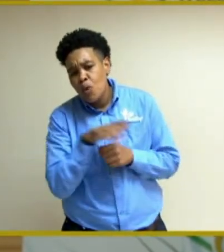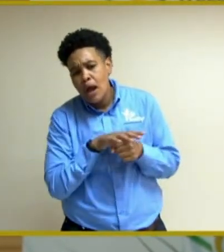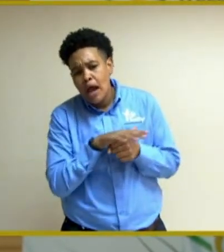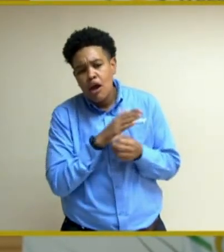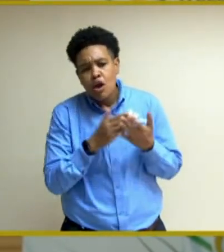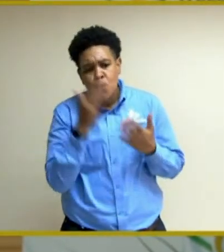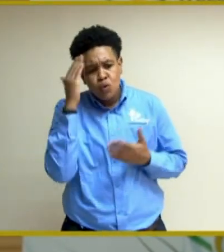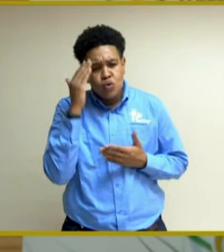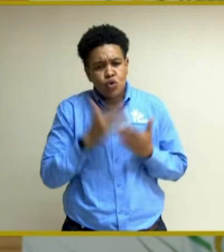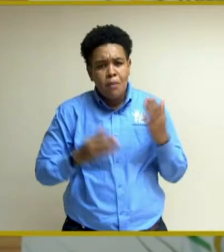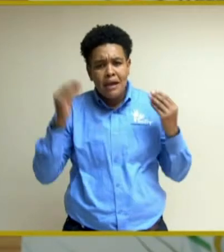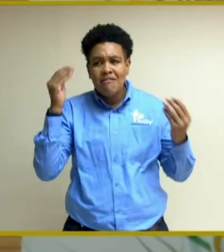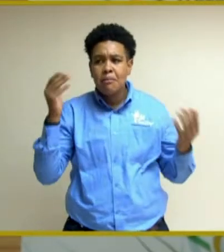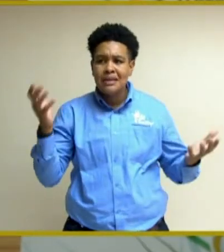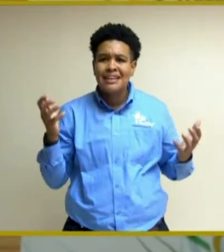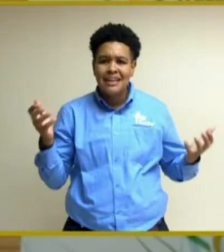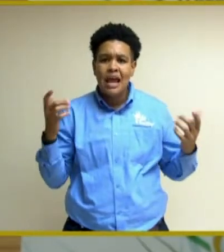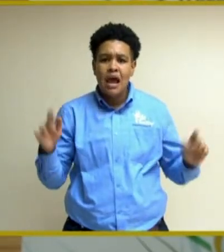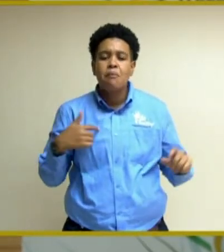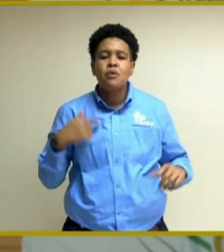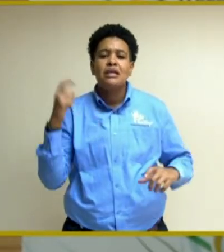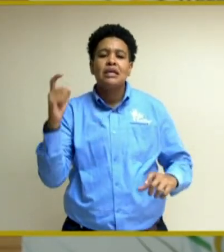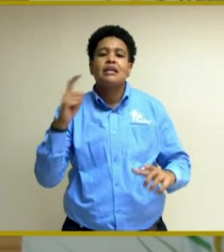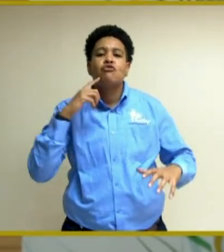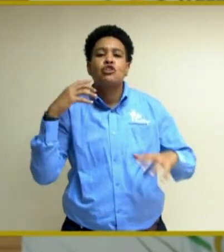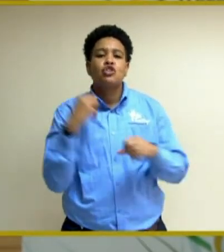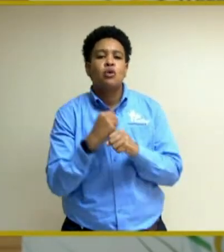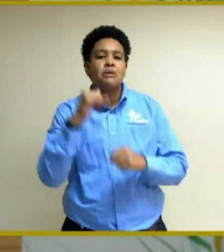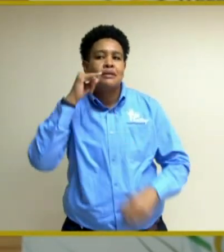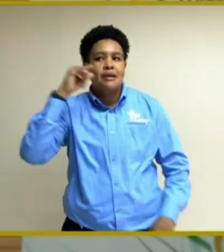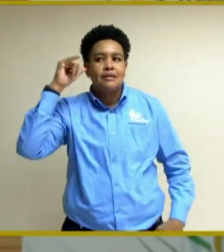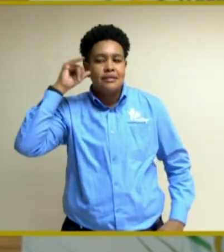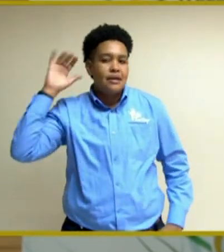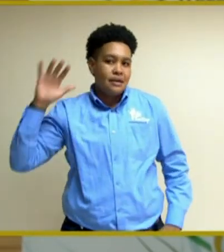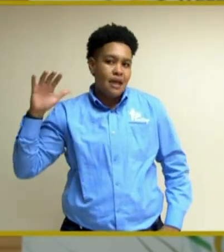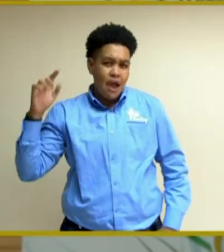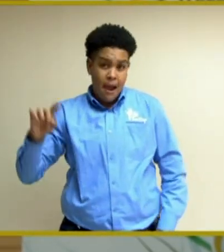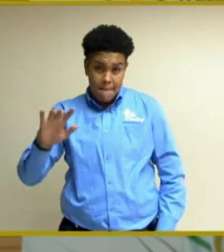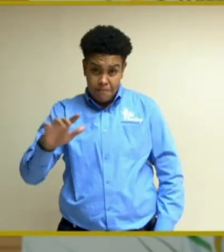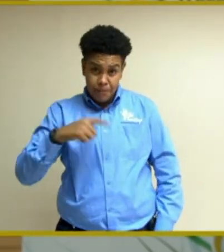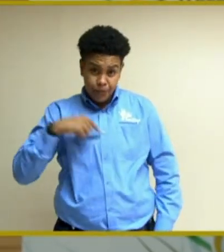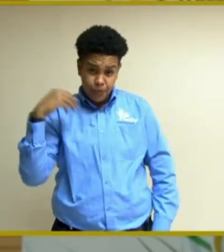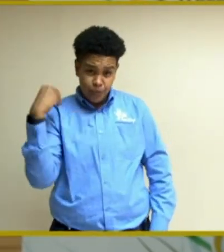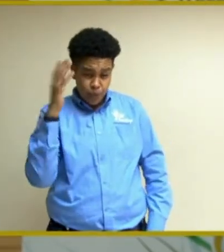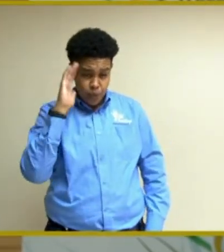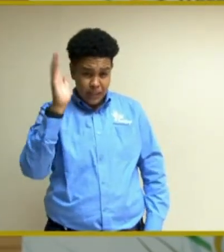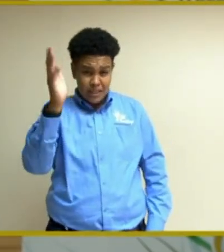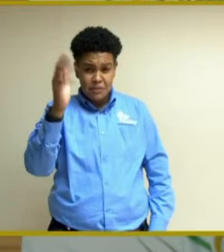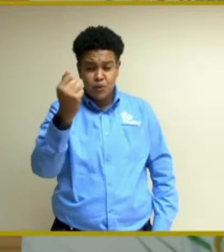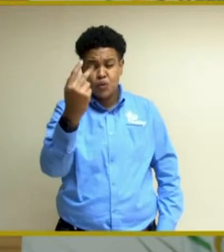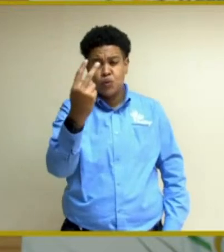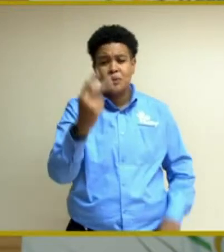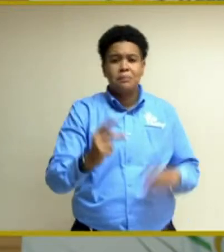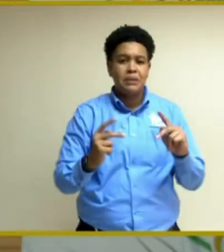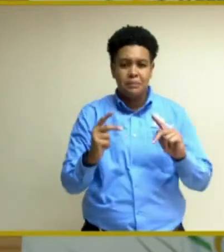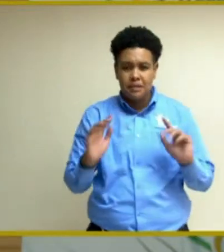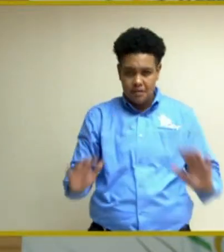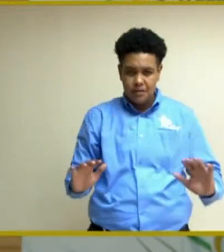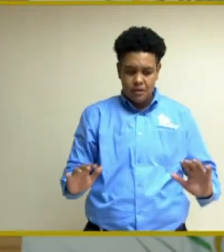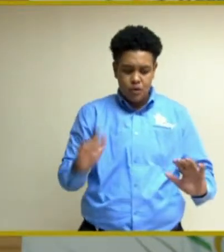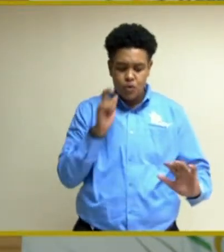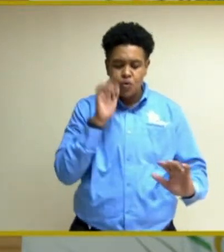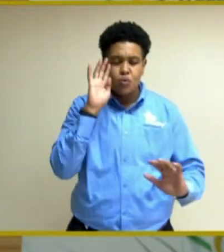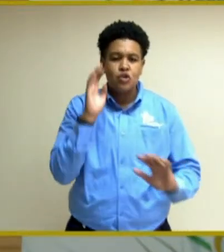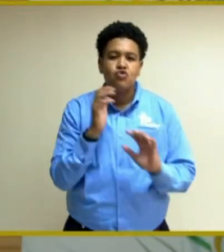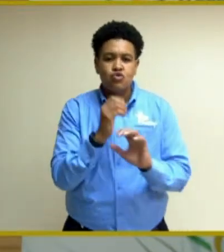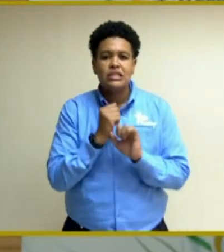coming in, but we certainly can give you a summary of yesterday. And we're going to be speaking to two persons who